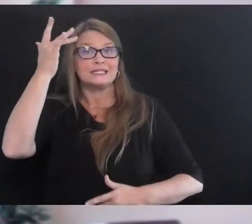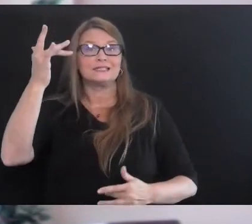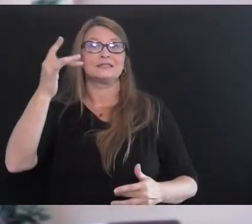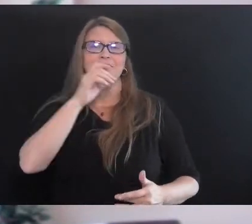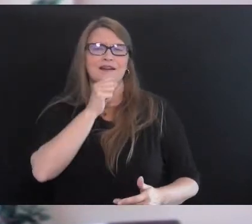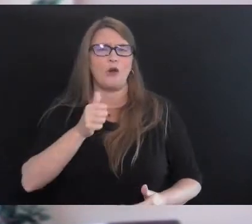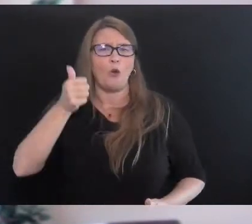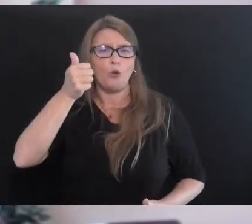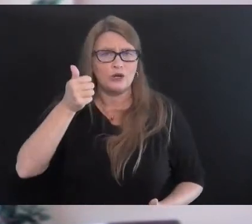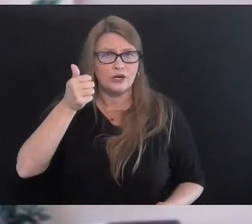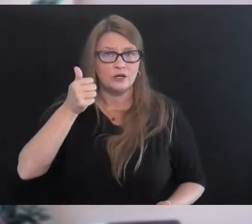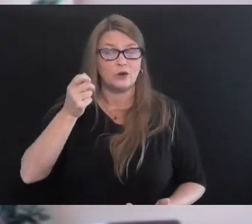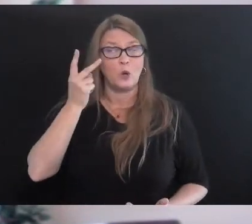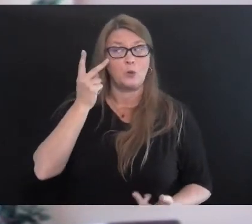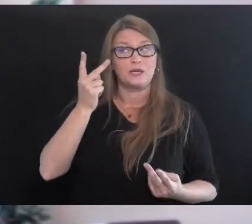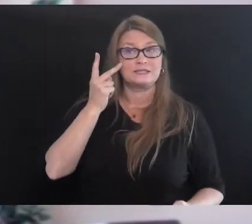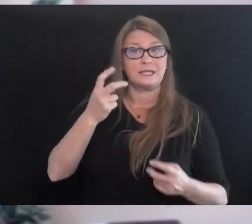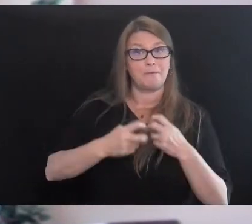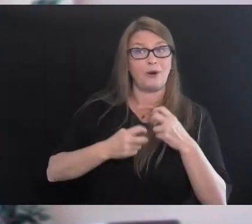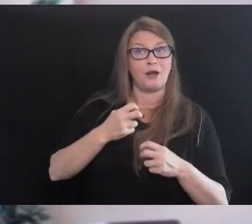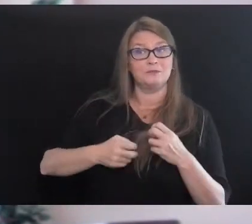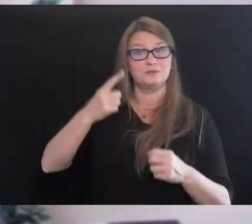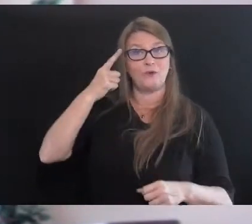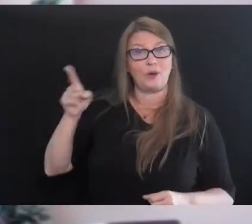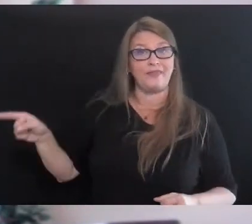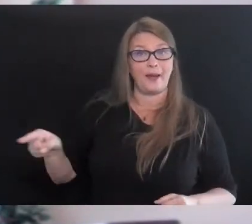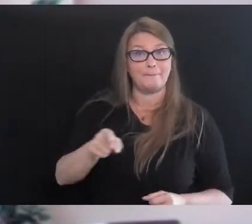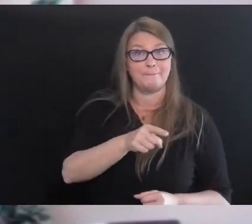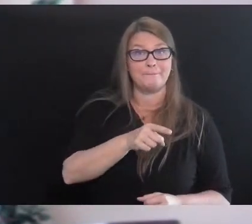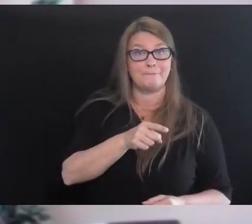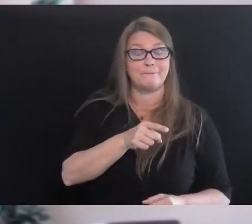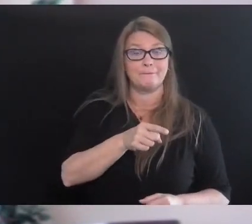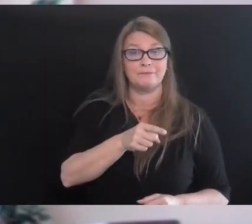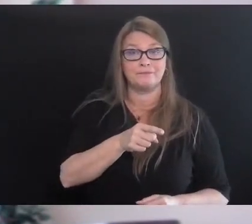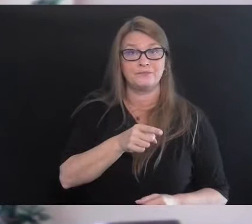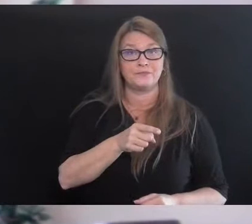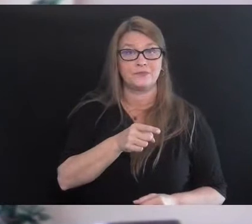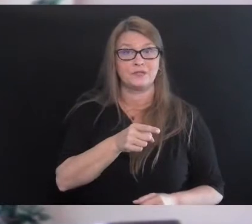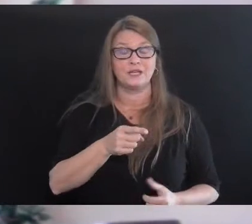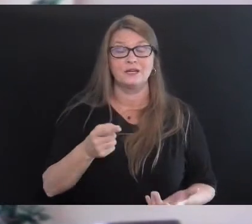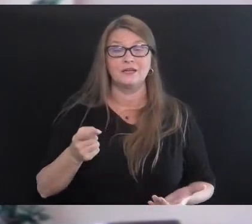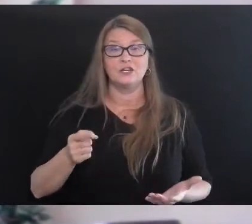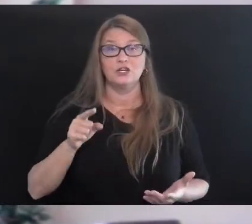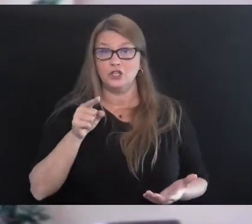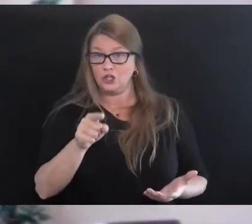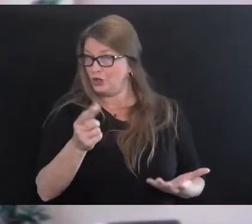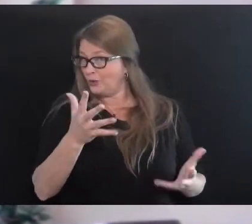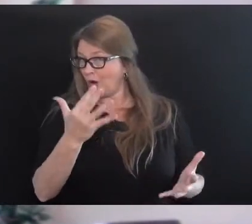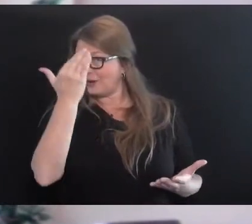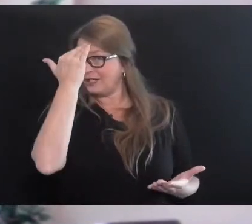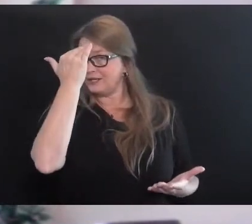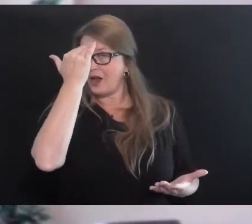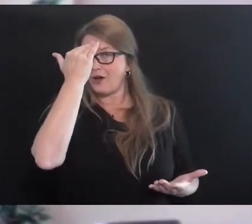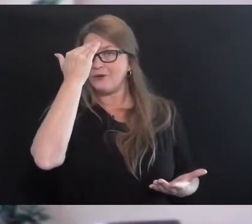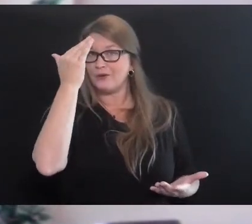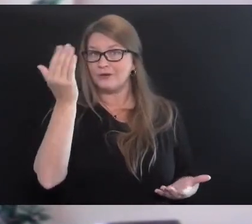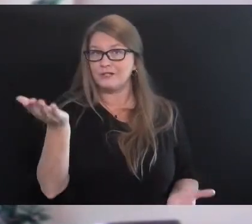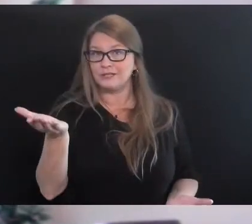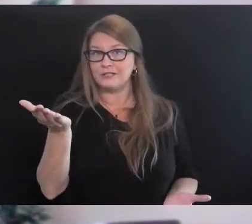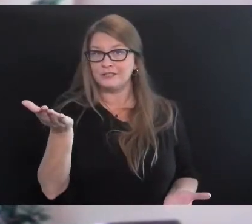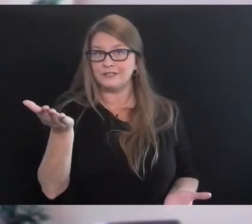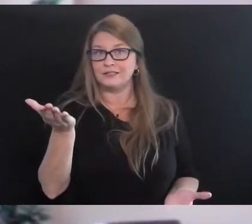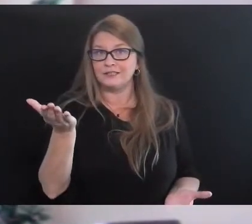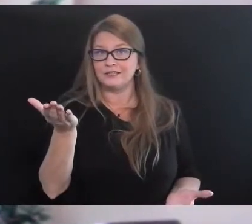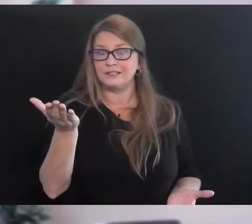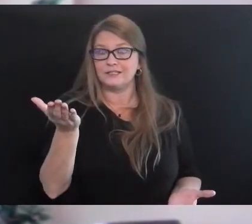we will see problems from the Omicron variant. But Kenny, as you know, and we